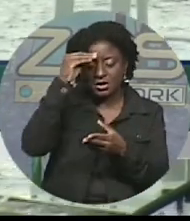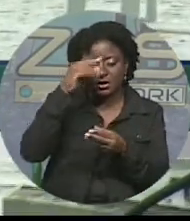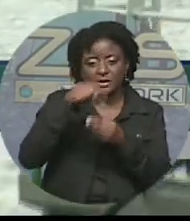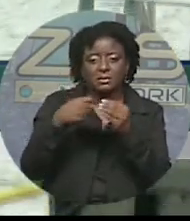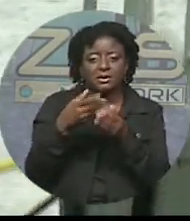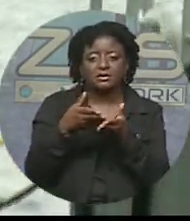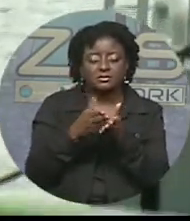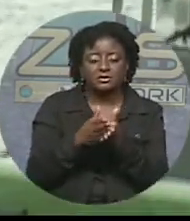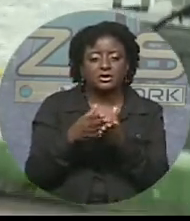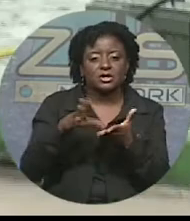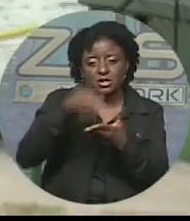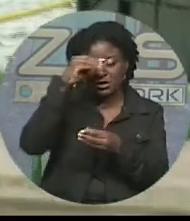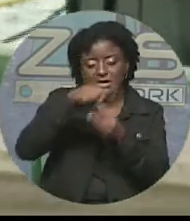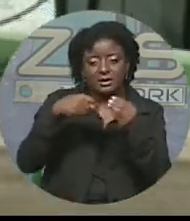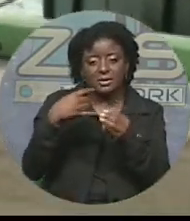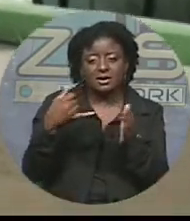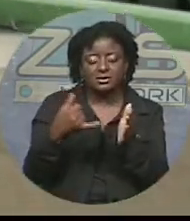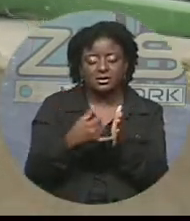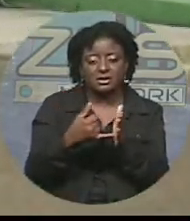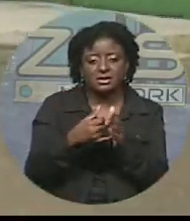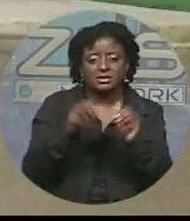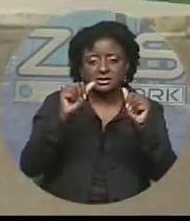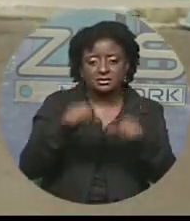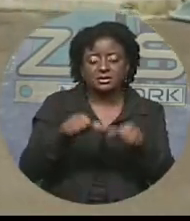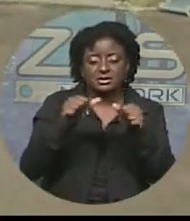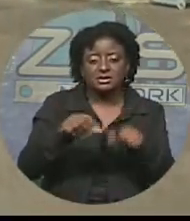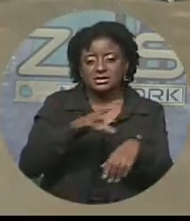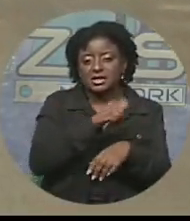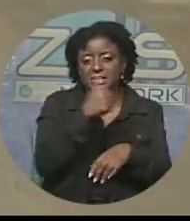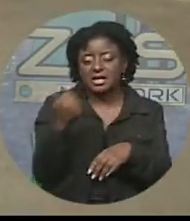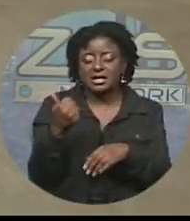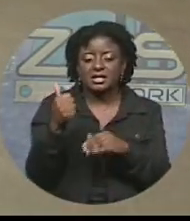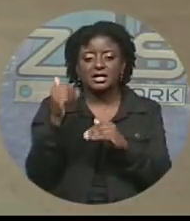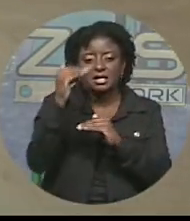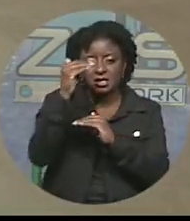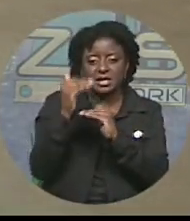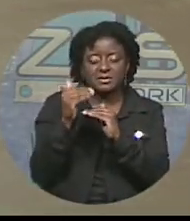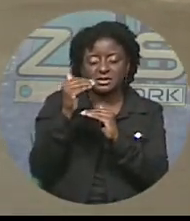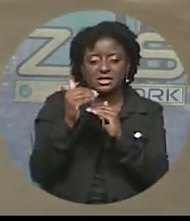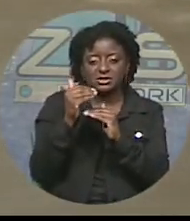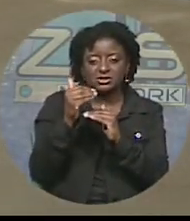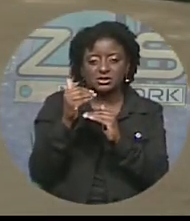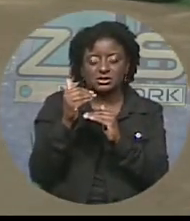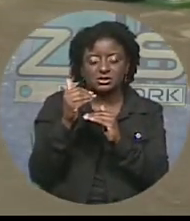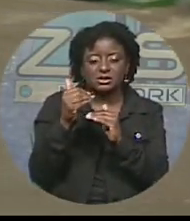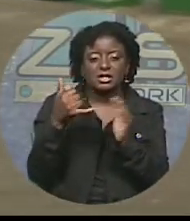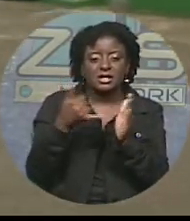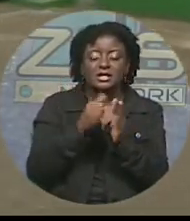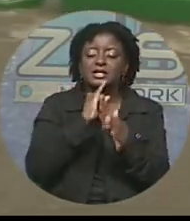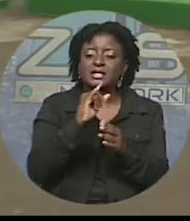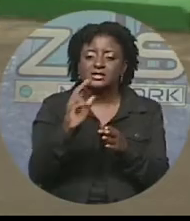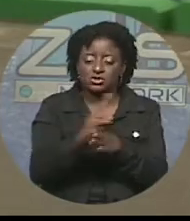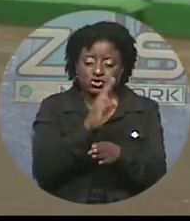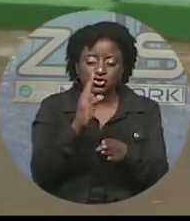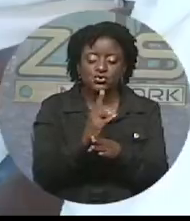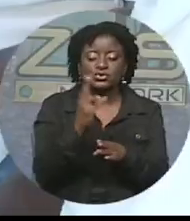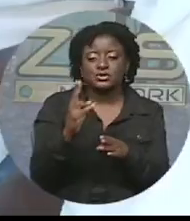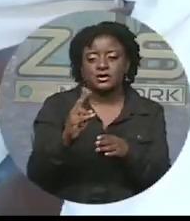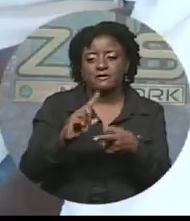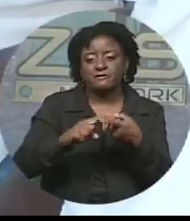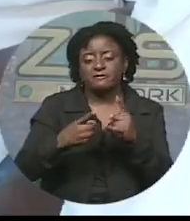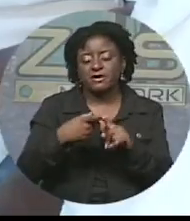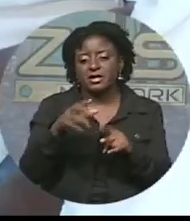capabilities, and any limitations, if there are any. It is so user-friendly, the craft itself.